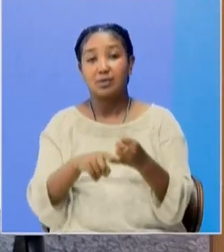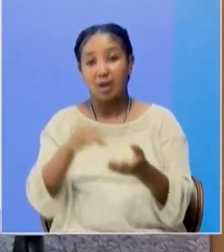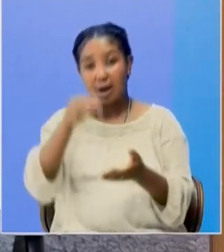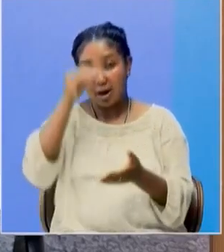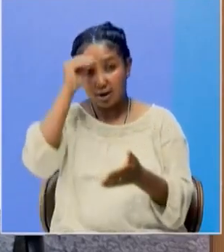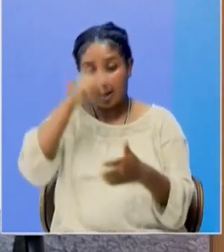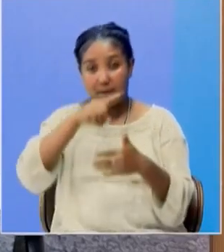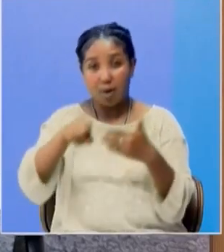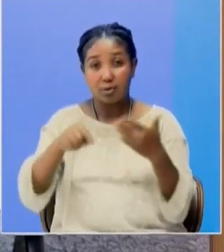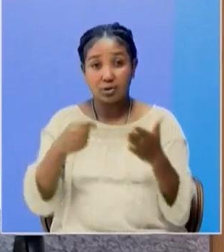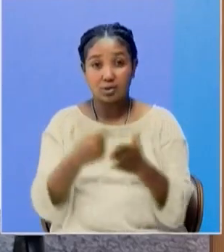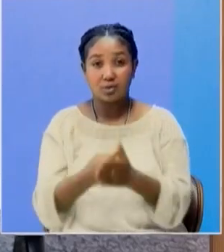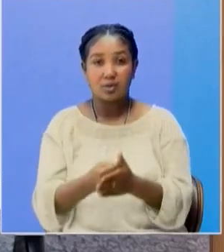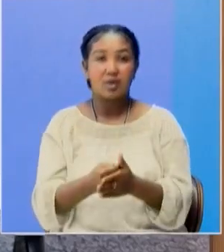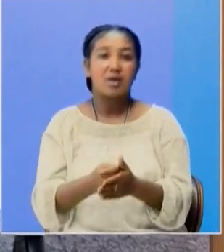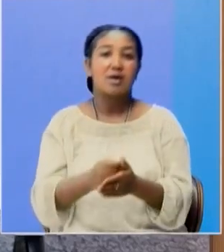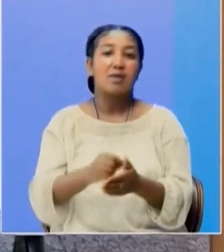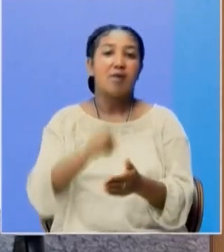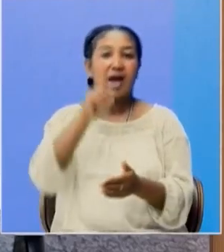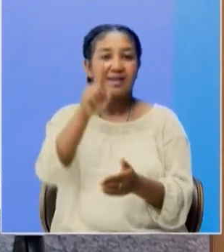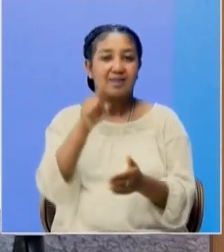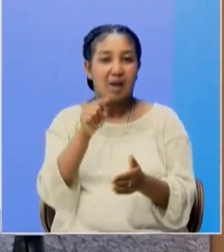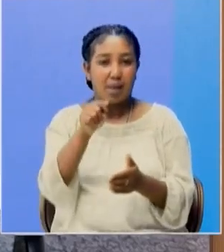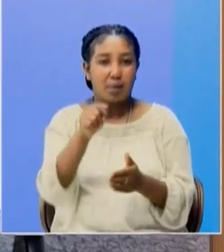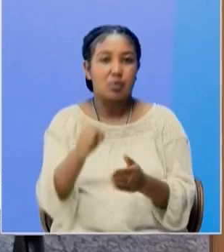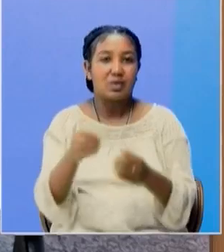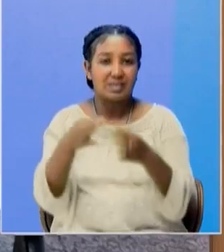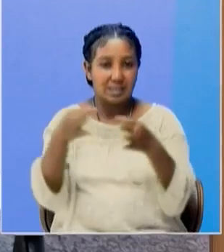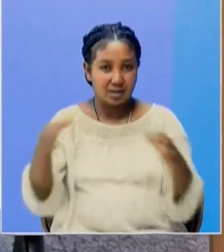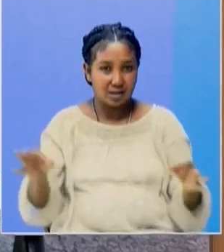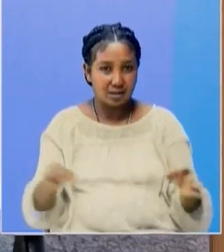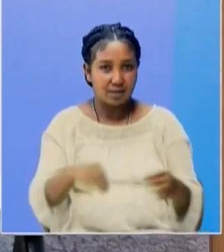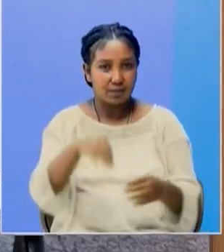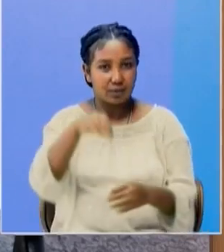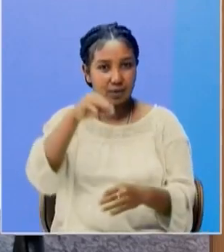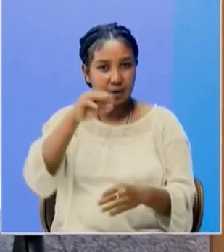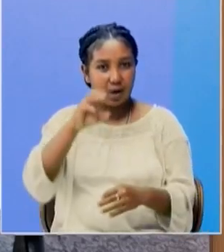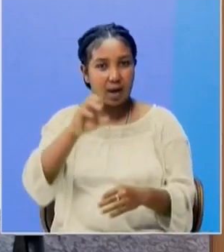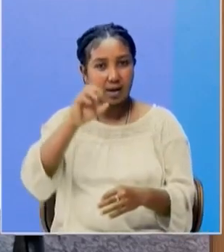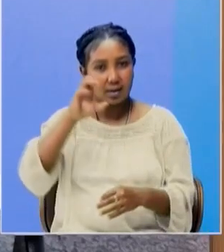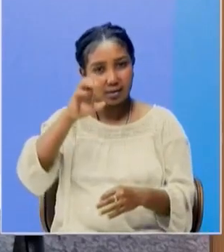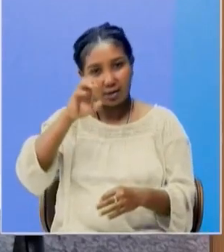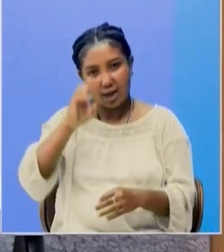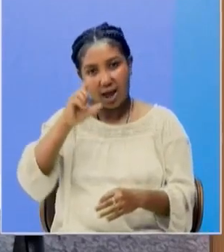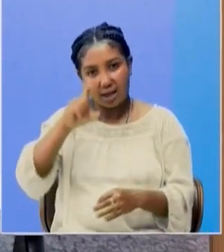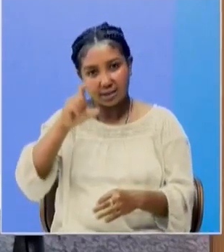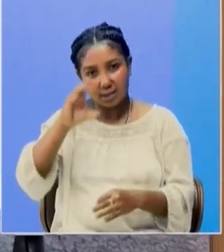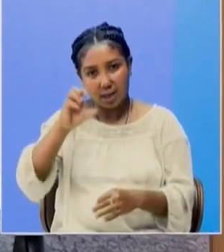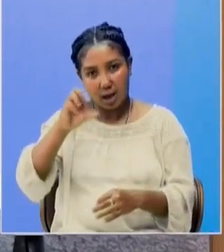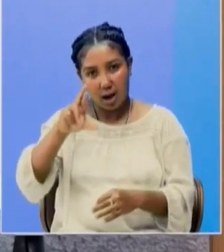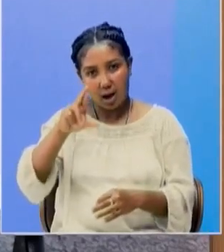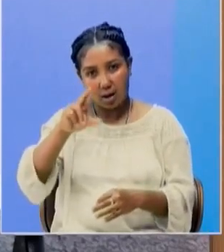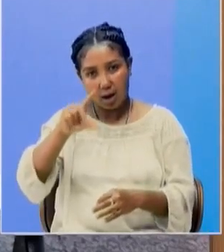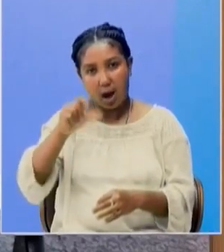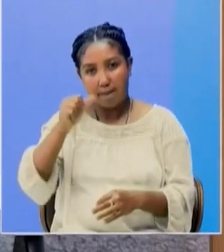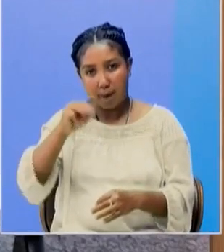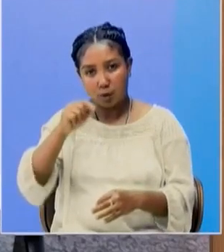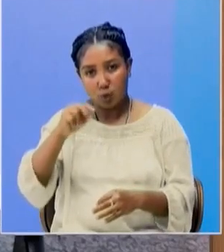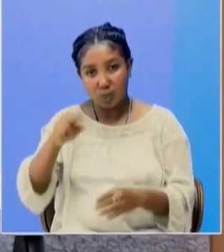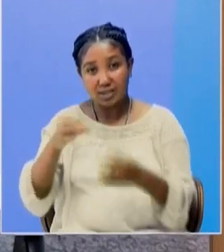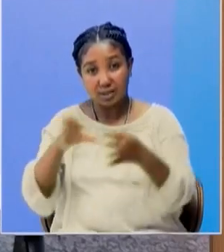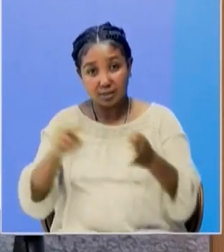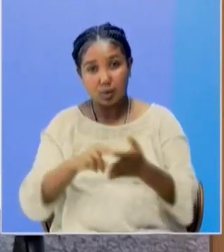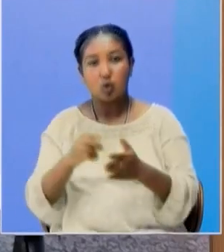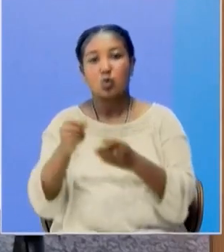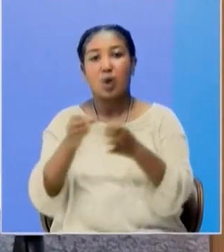about exclamatory sentence. Exclamatory sentence, the sentence that we talk about